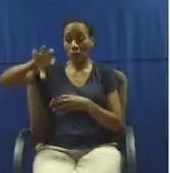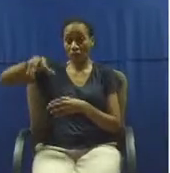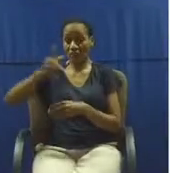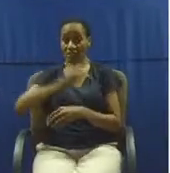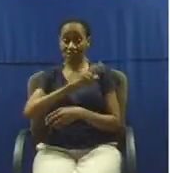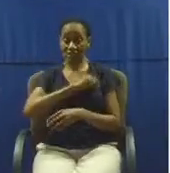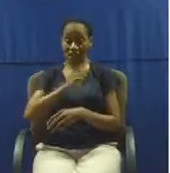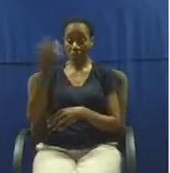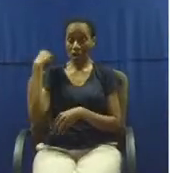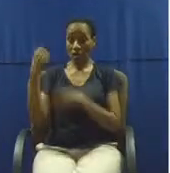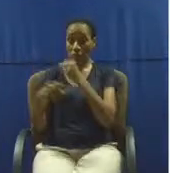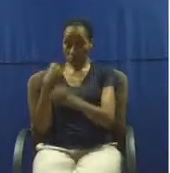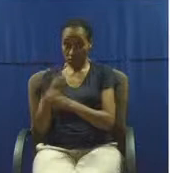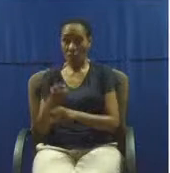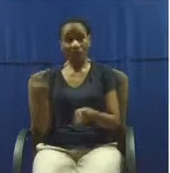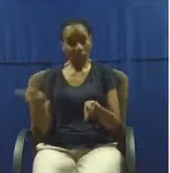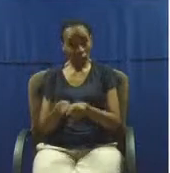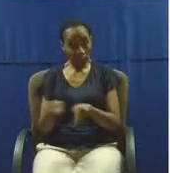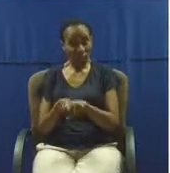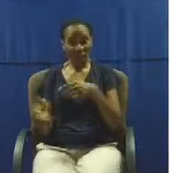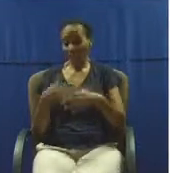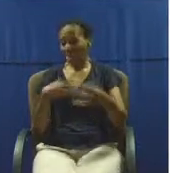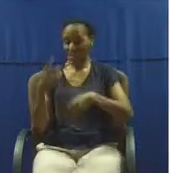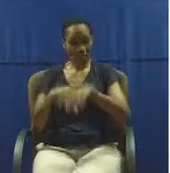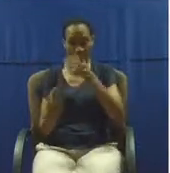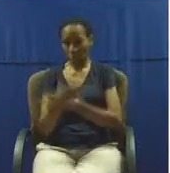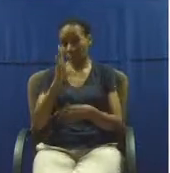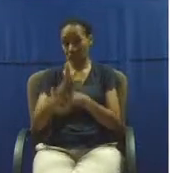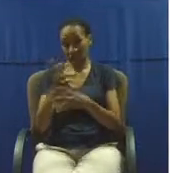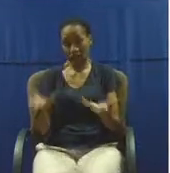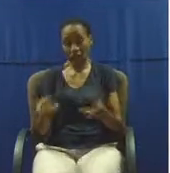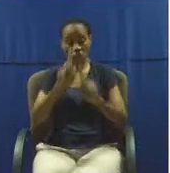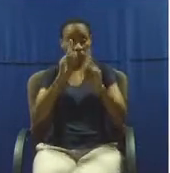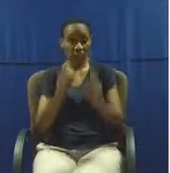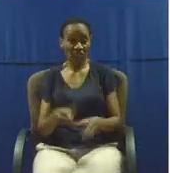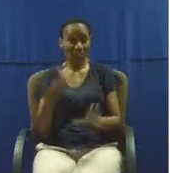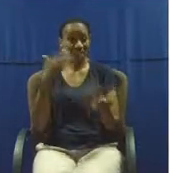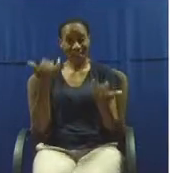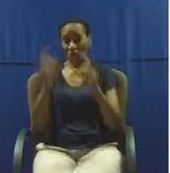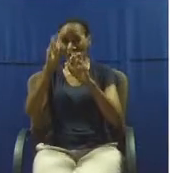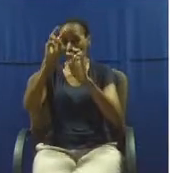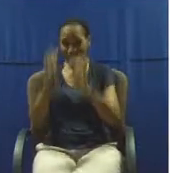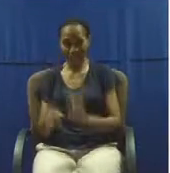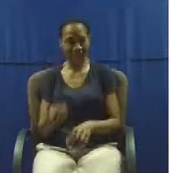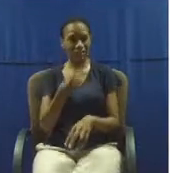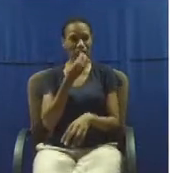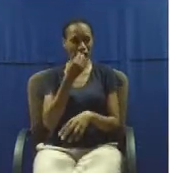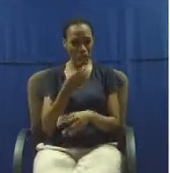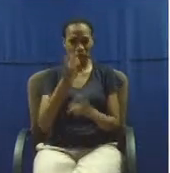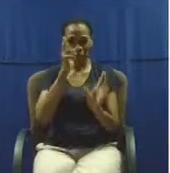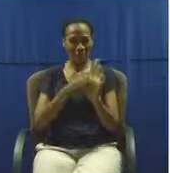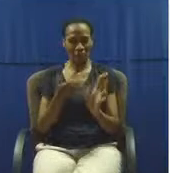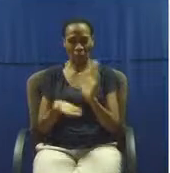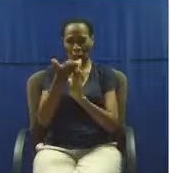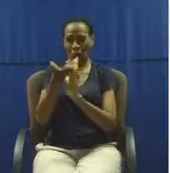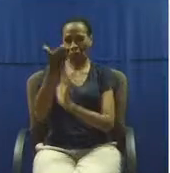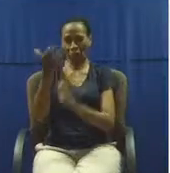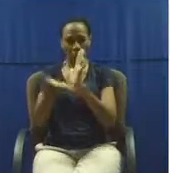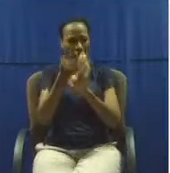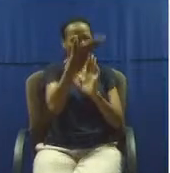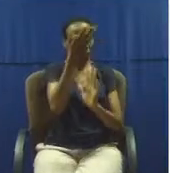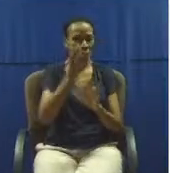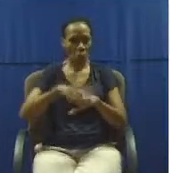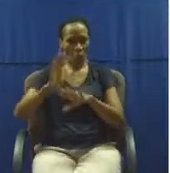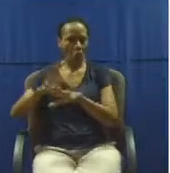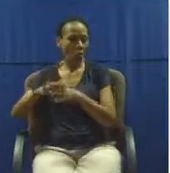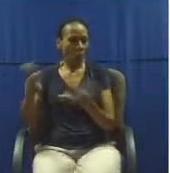last year could happen again at any time, especially with fuel, electricity and food prices doubling the increase